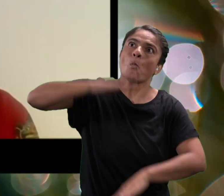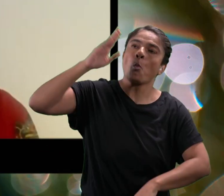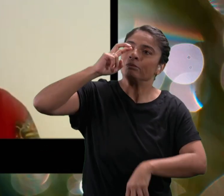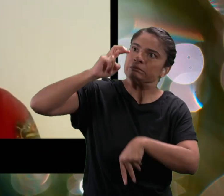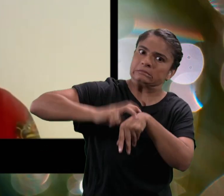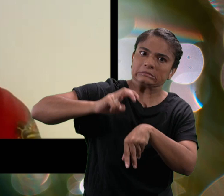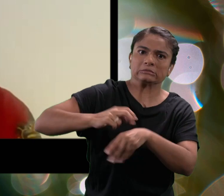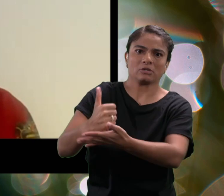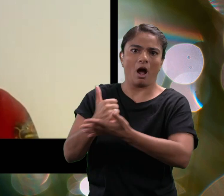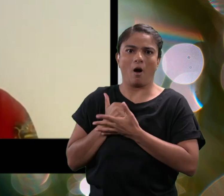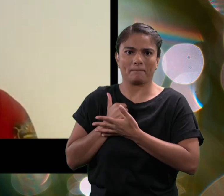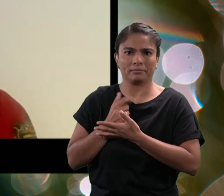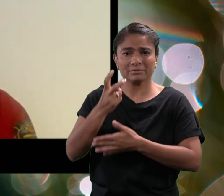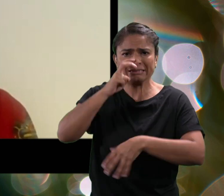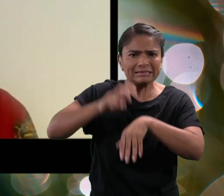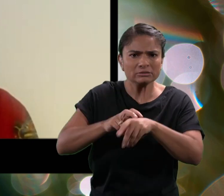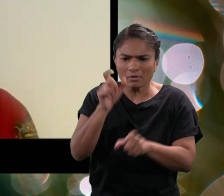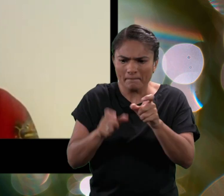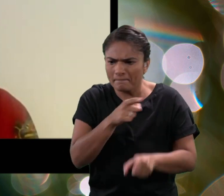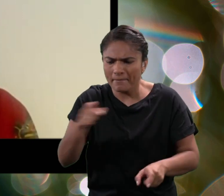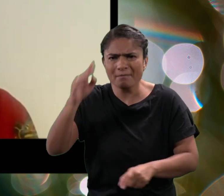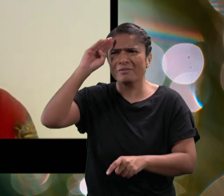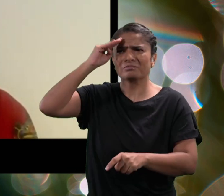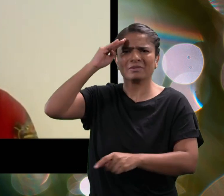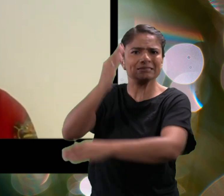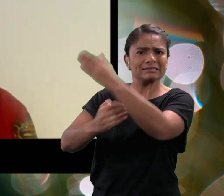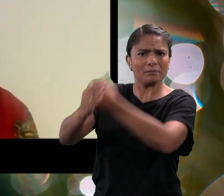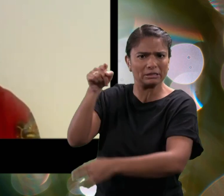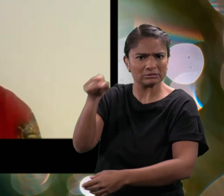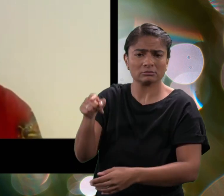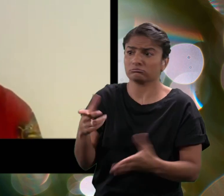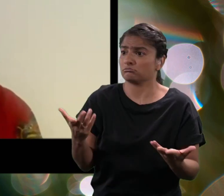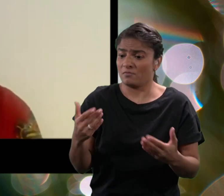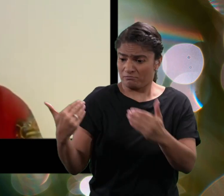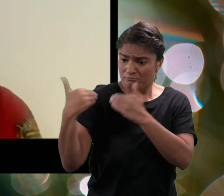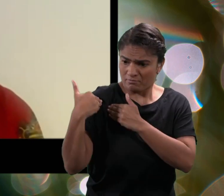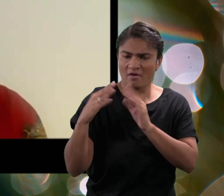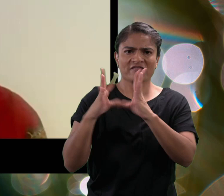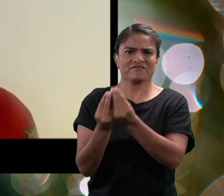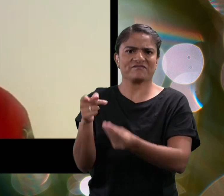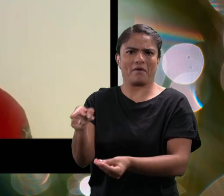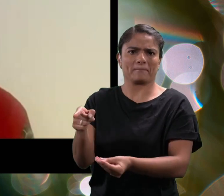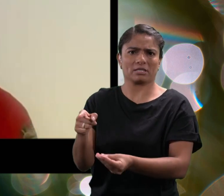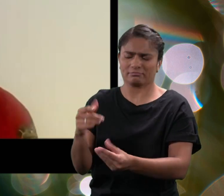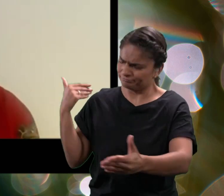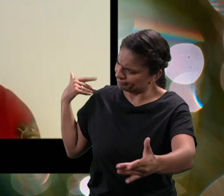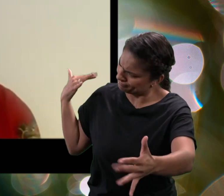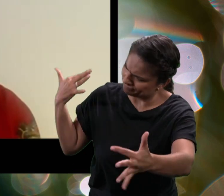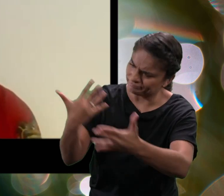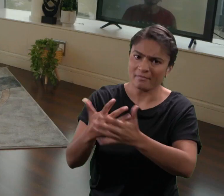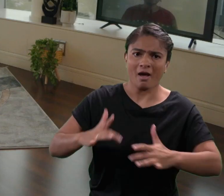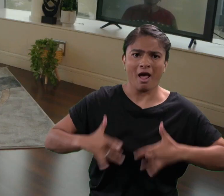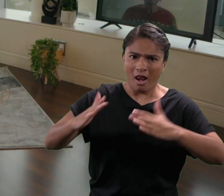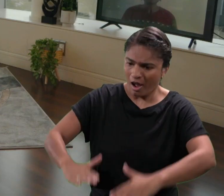are actually the most in need, because you find that people with intellectual disabilities are normally the responsibility of the family throughout their